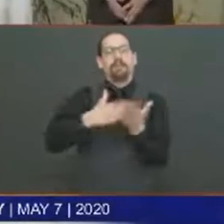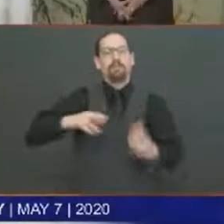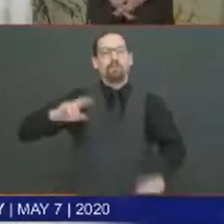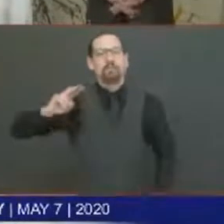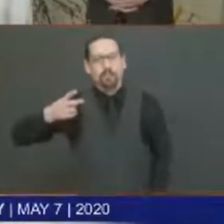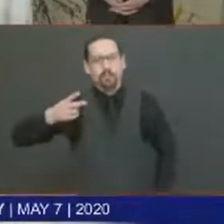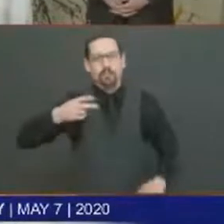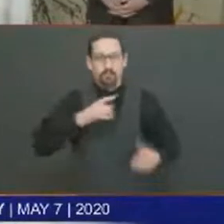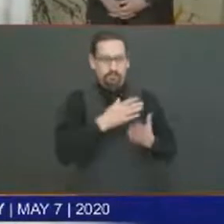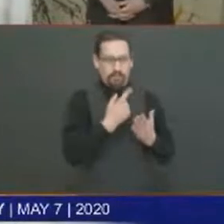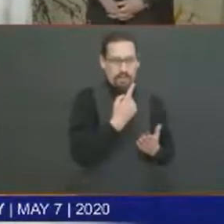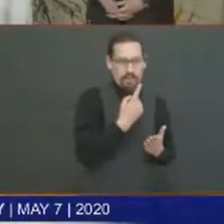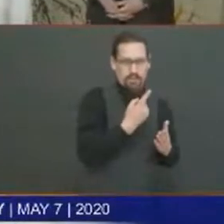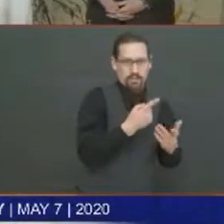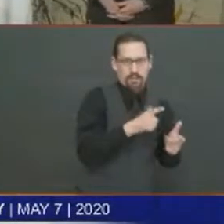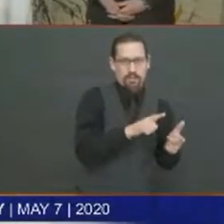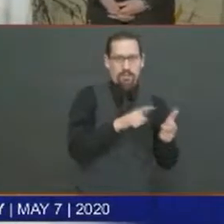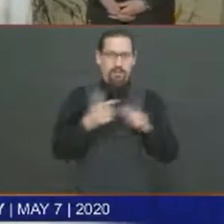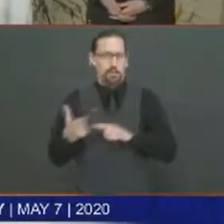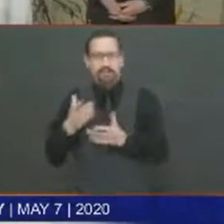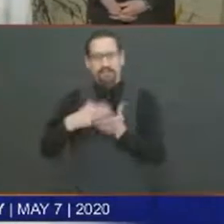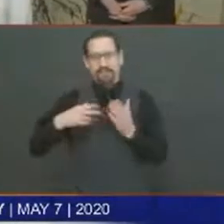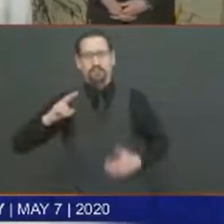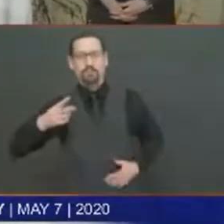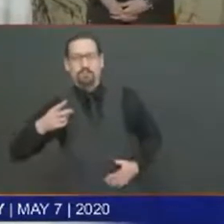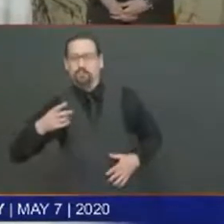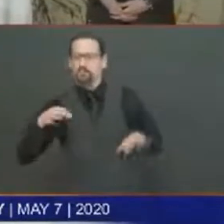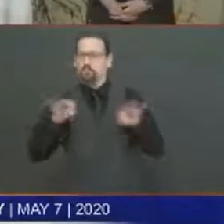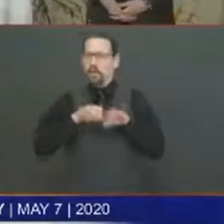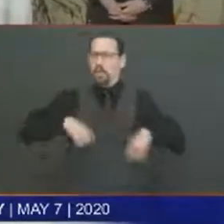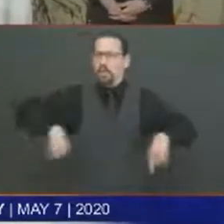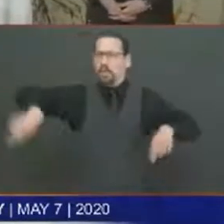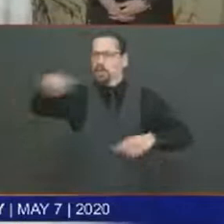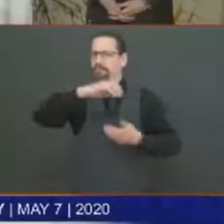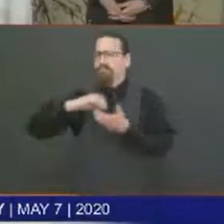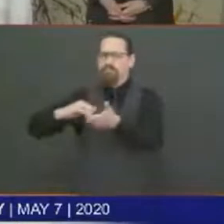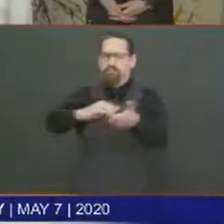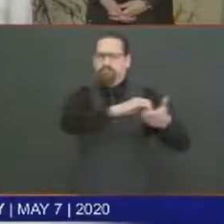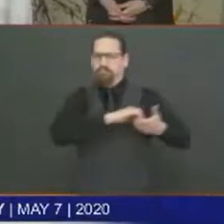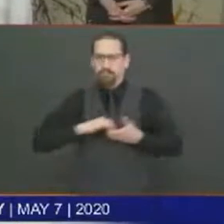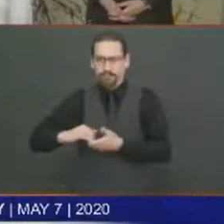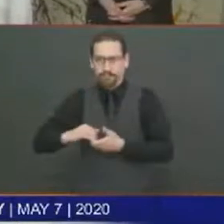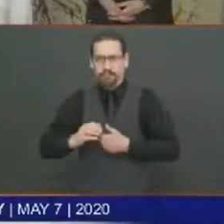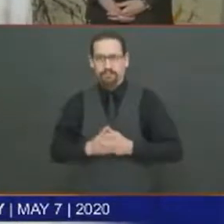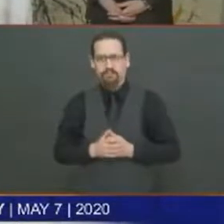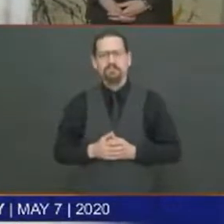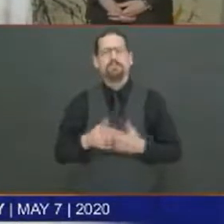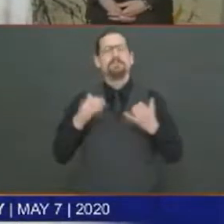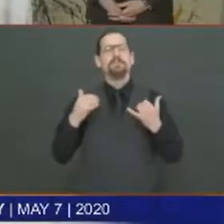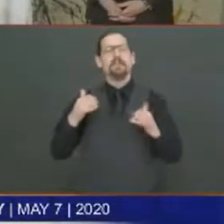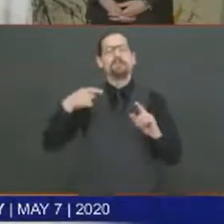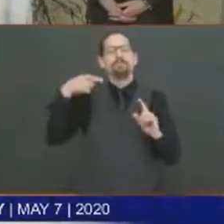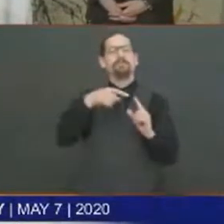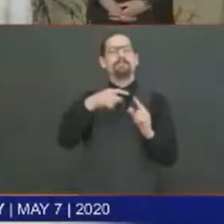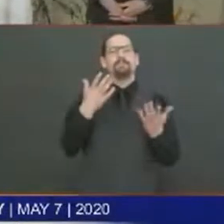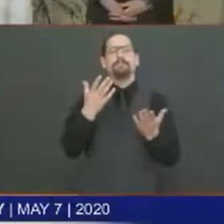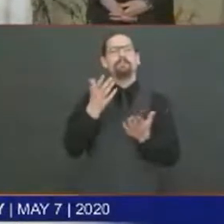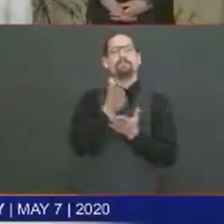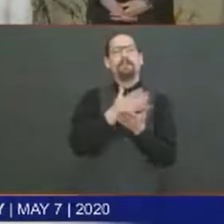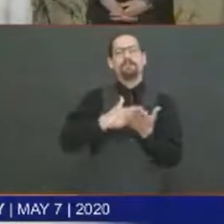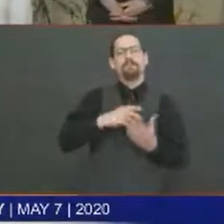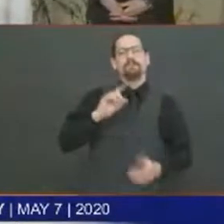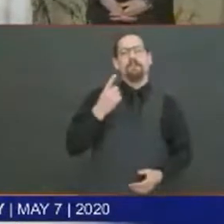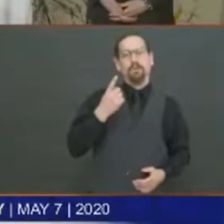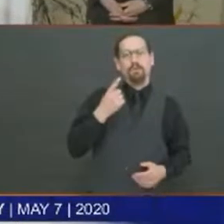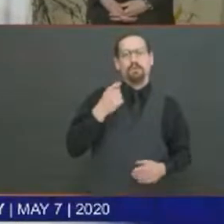So let me take a second about reminding you what phase one should look like. We'll be lifting the stay-at-home order